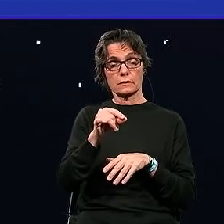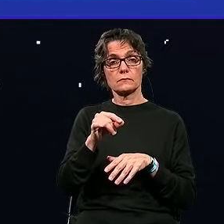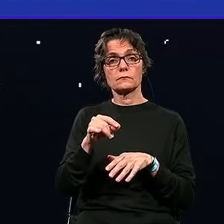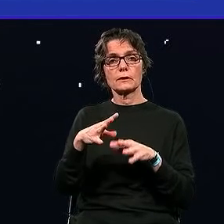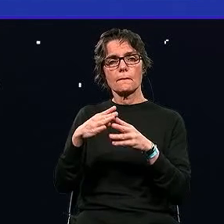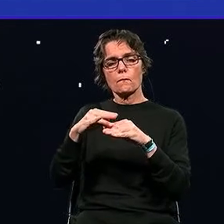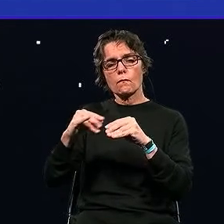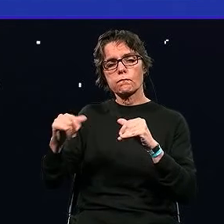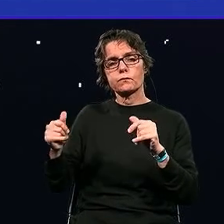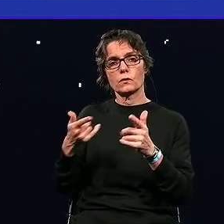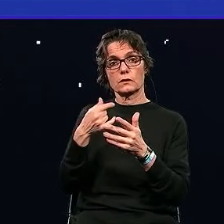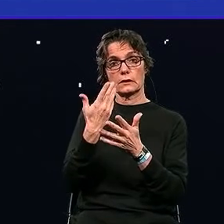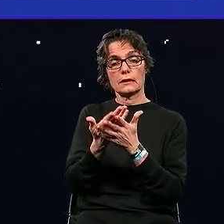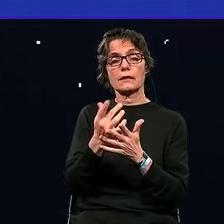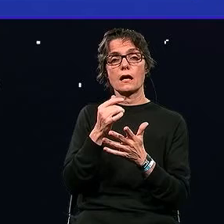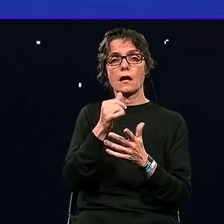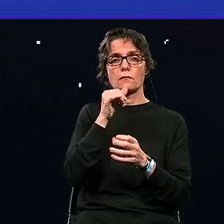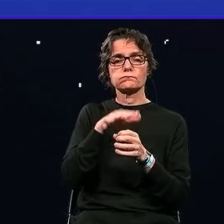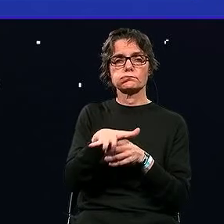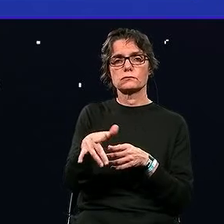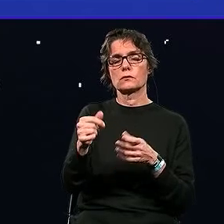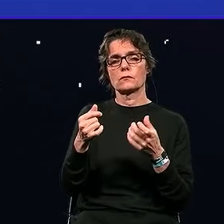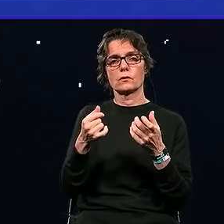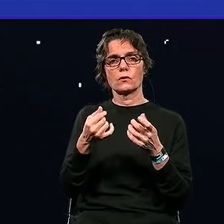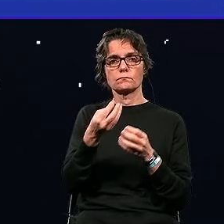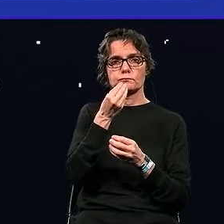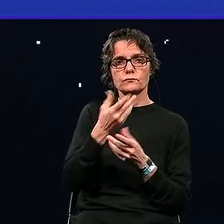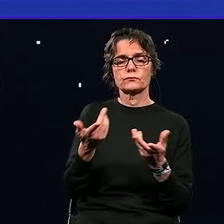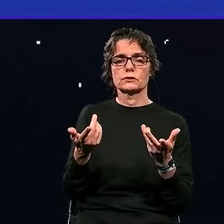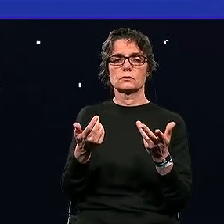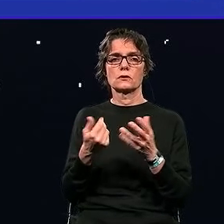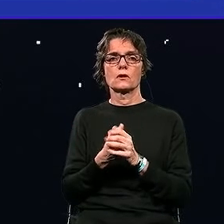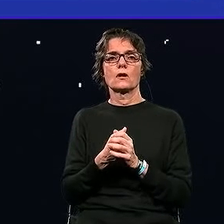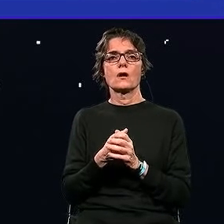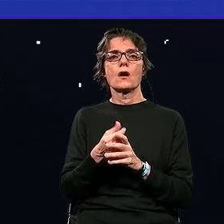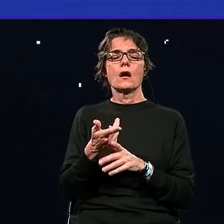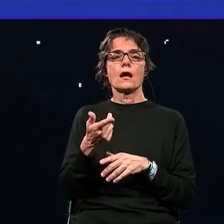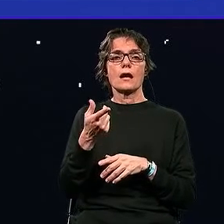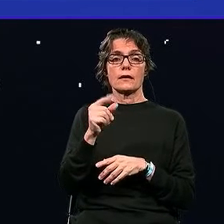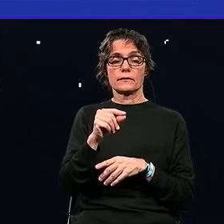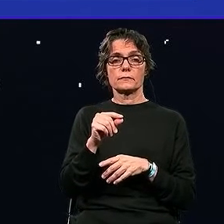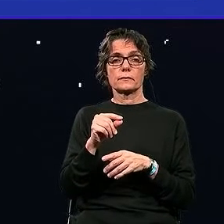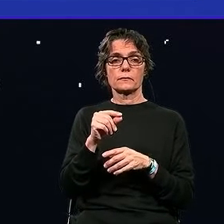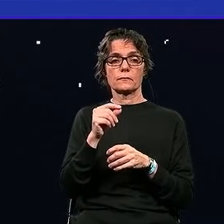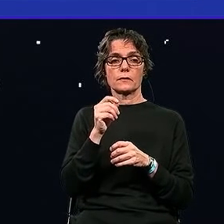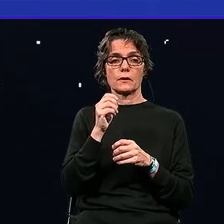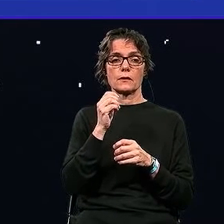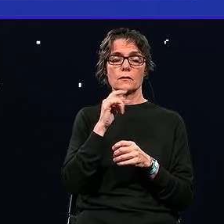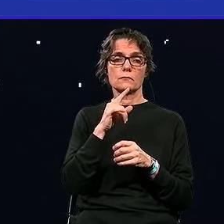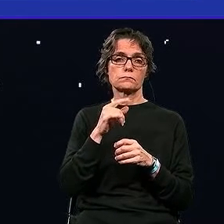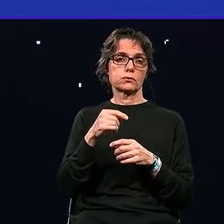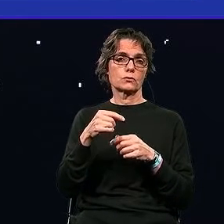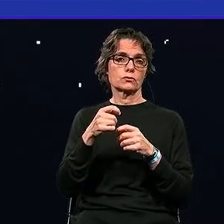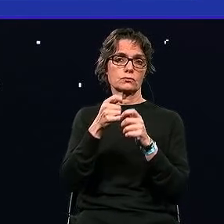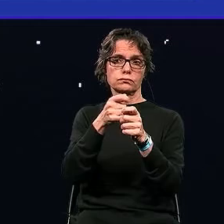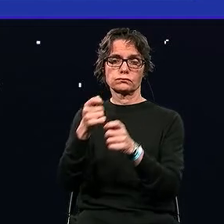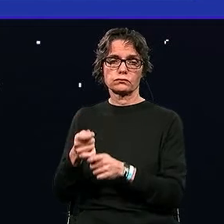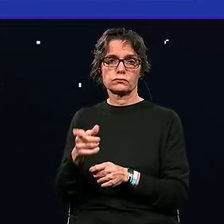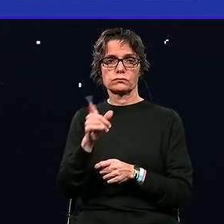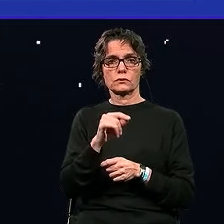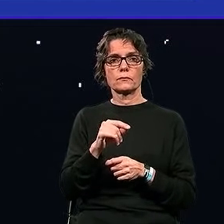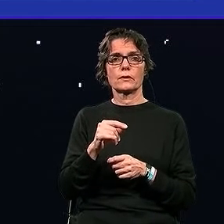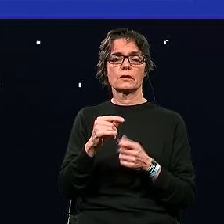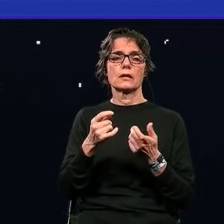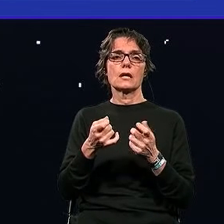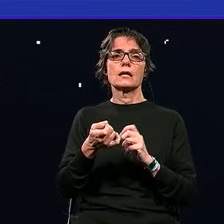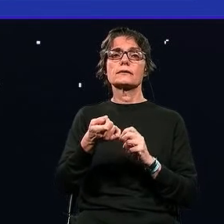great source of food. Actually, if you feed cows on it, they produce a lot less methane. We're also using it in pharma. We're finding anti-cancer